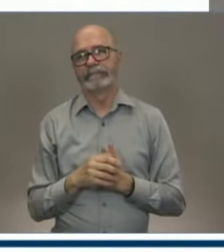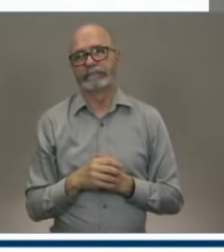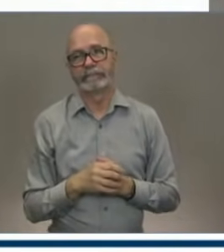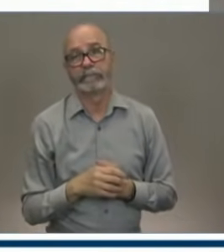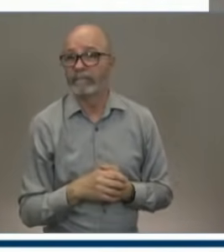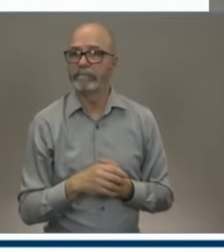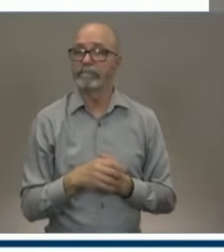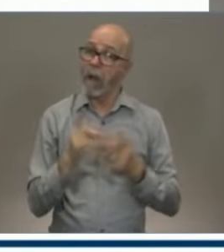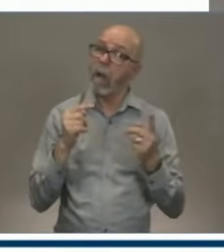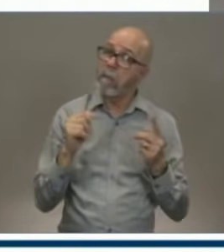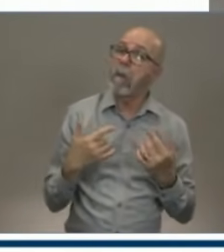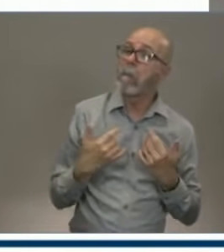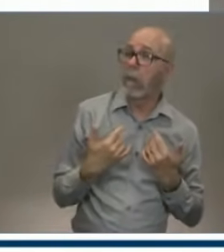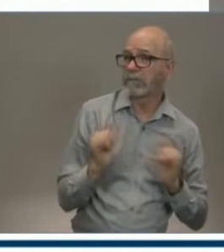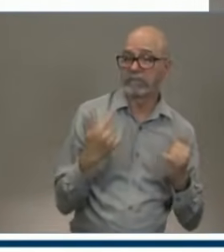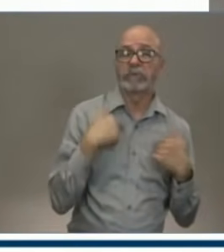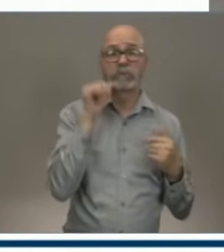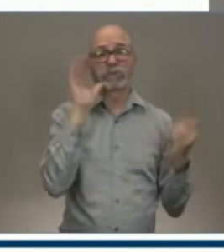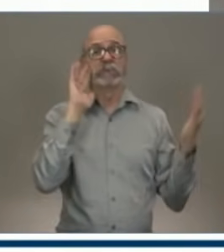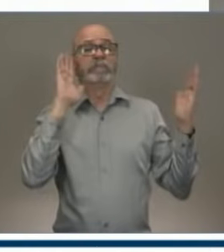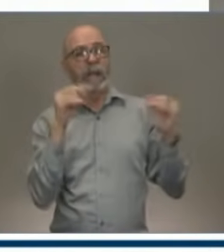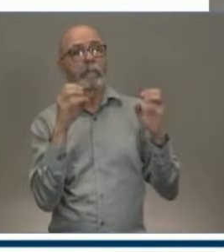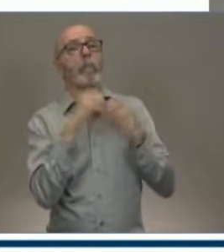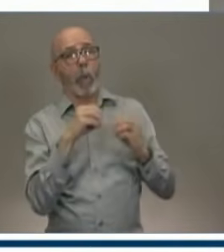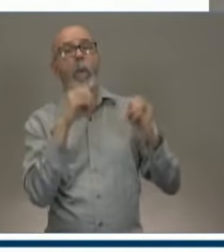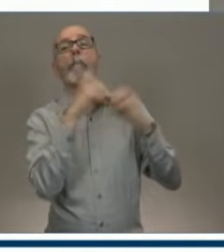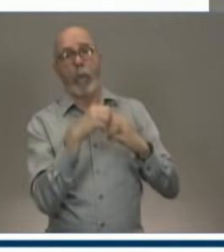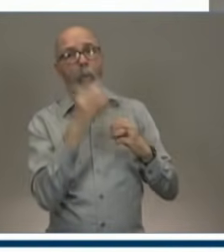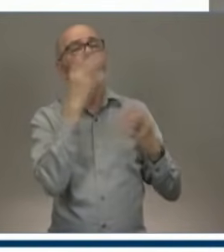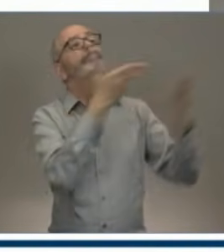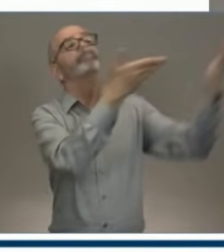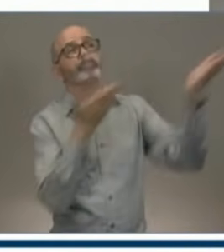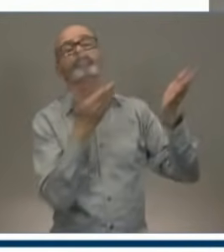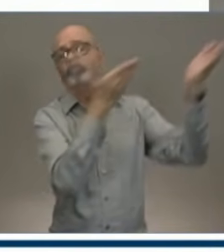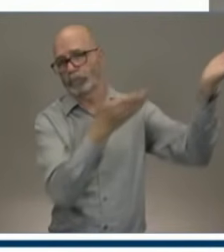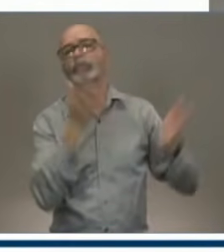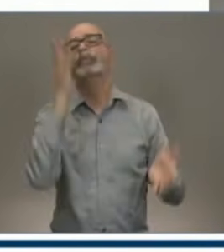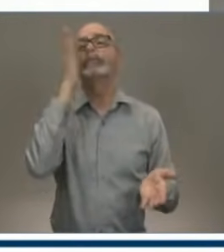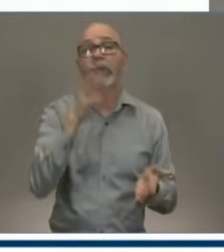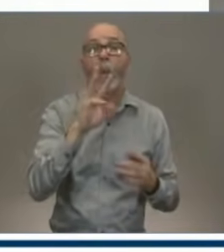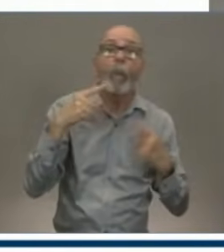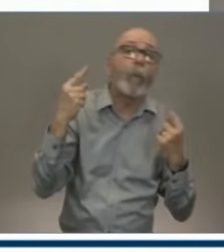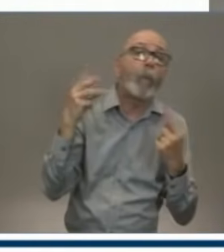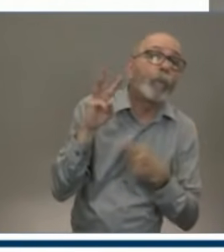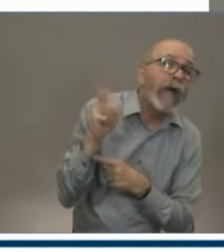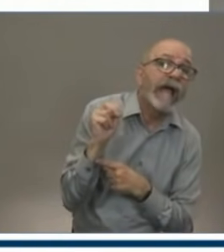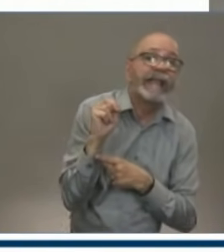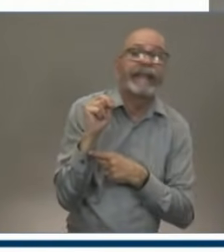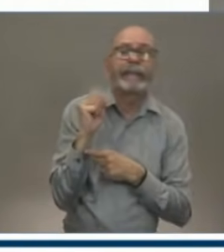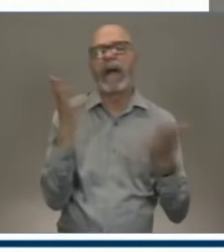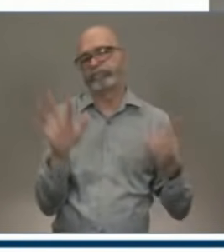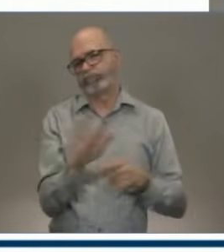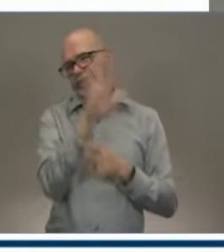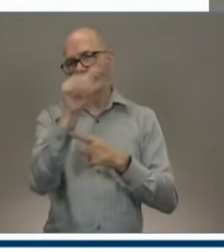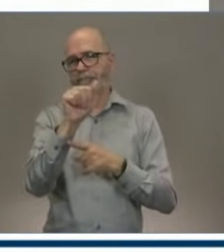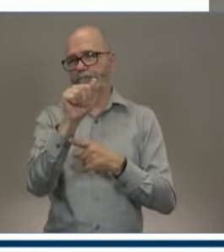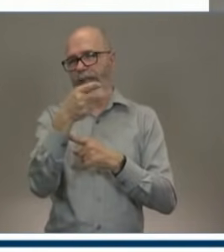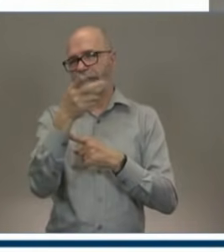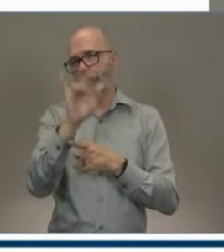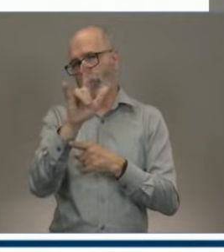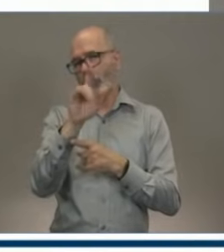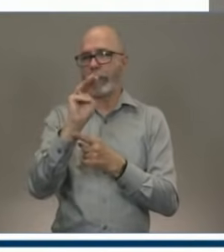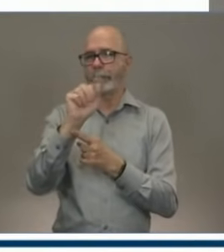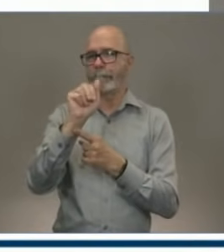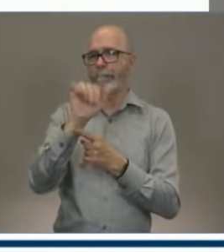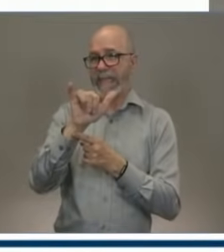But we anticipate getting much larger amounts of vaccine as we get into, as I said, around the spring. Once we do that,